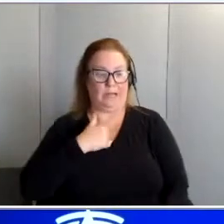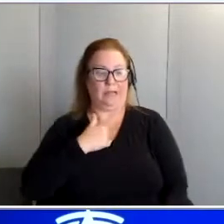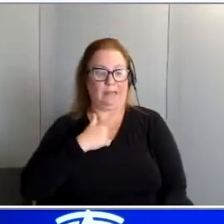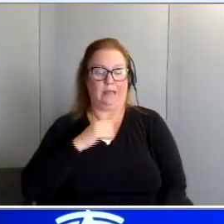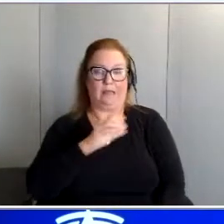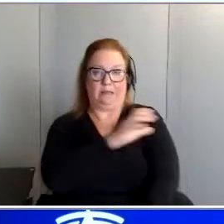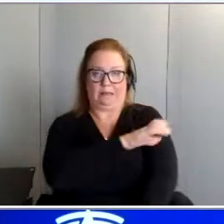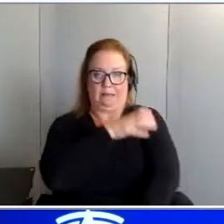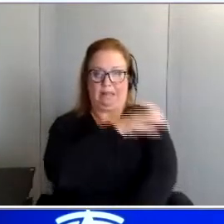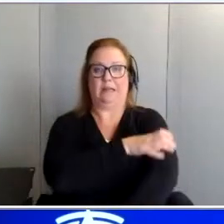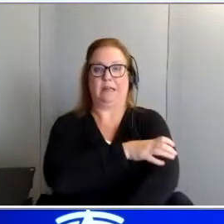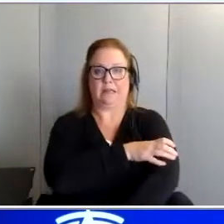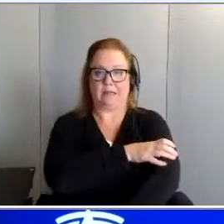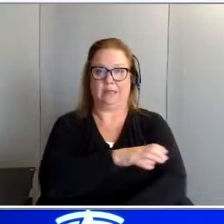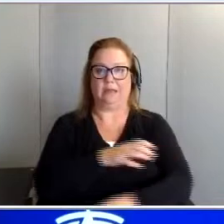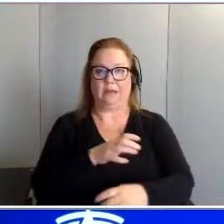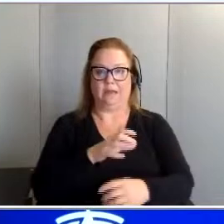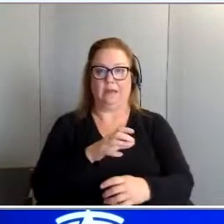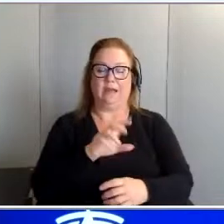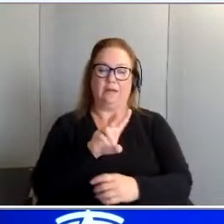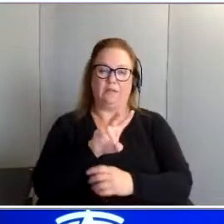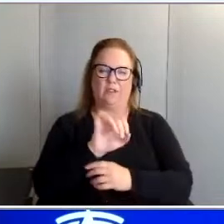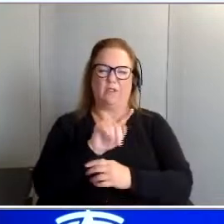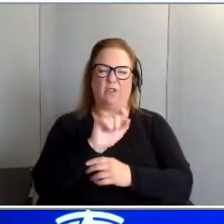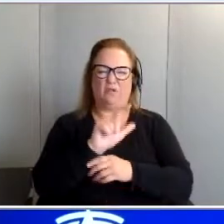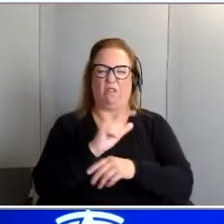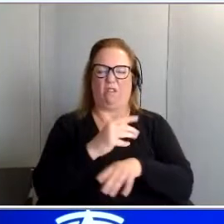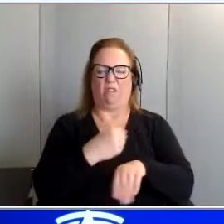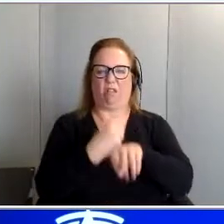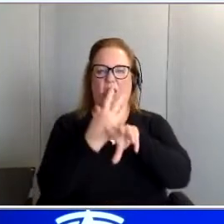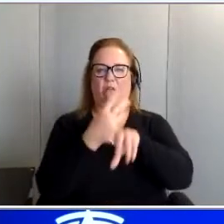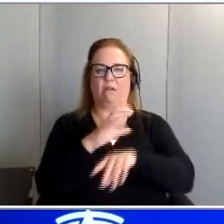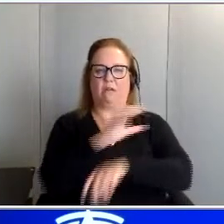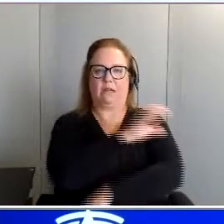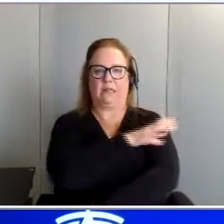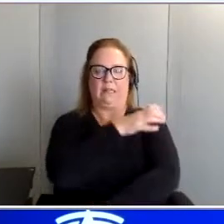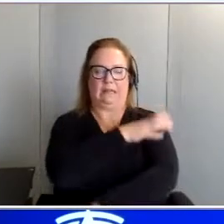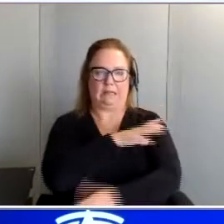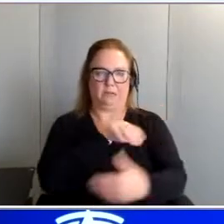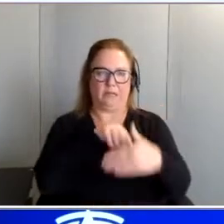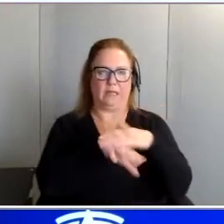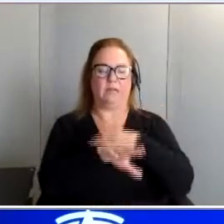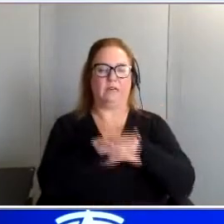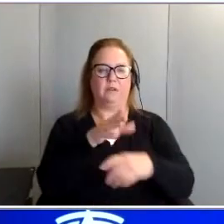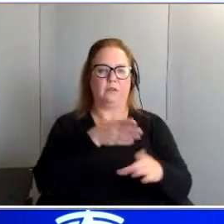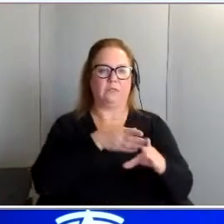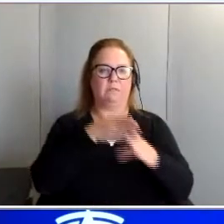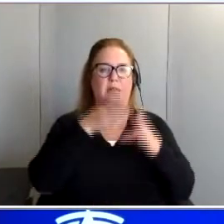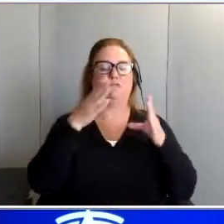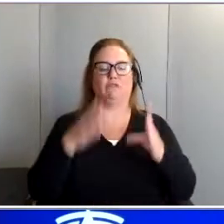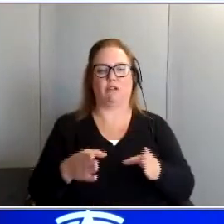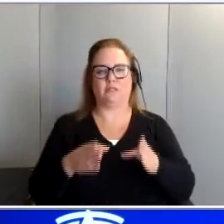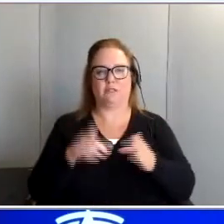clinic. That was a virtual clinic where it was expedited to get you to those specialists that you need, such as the